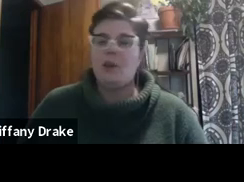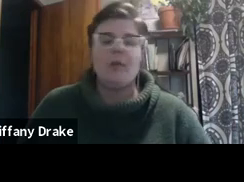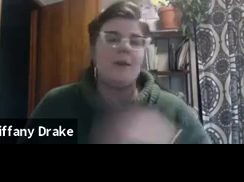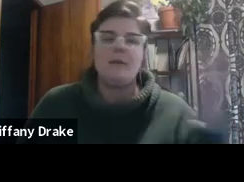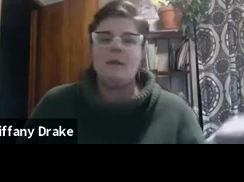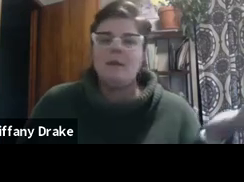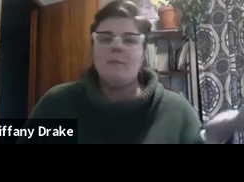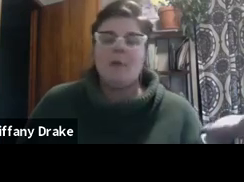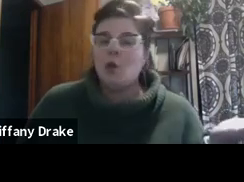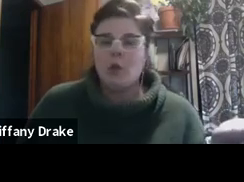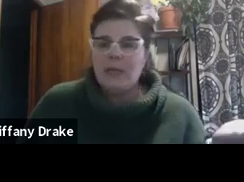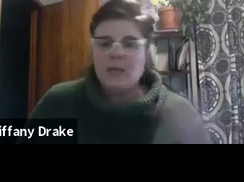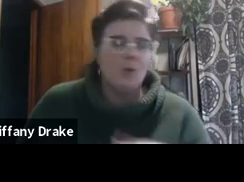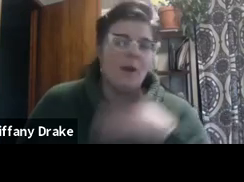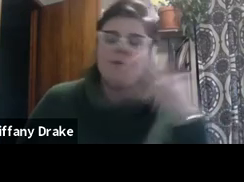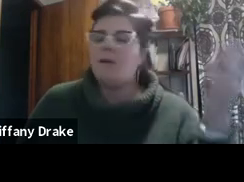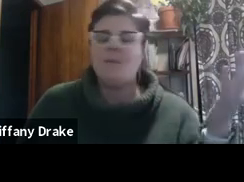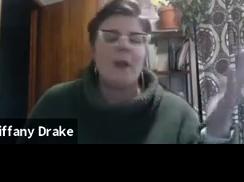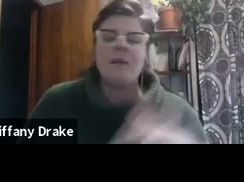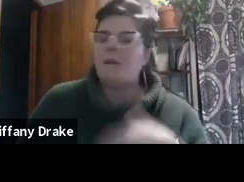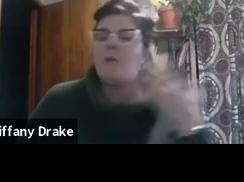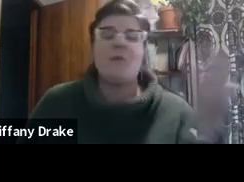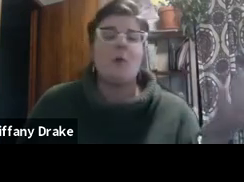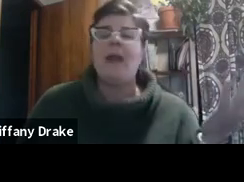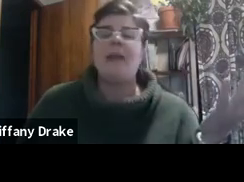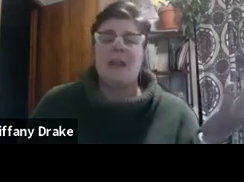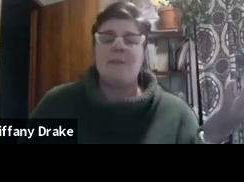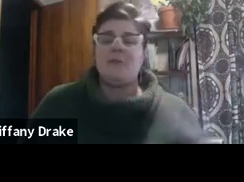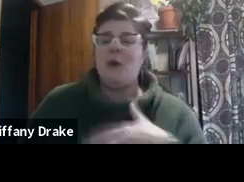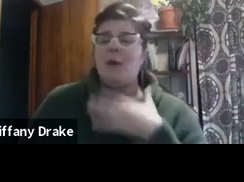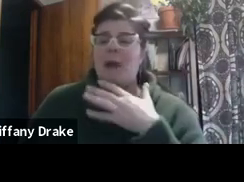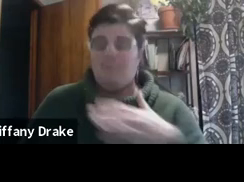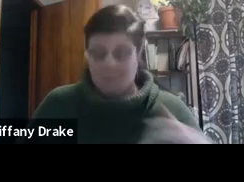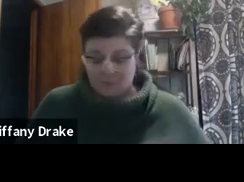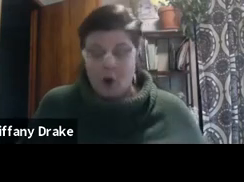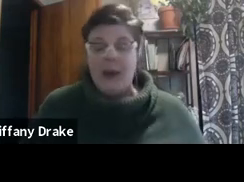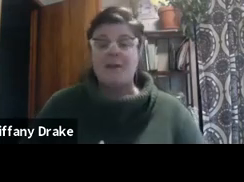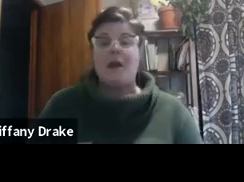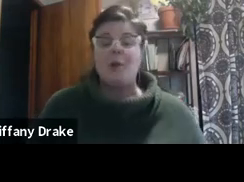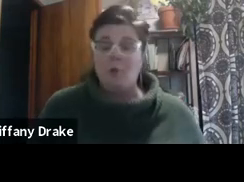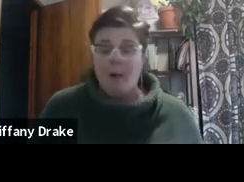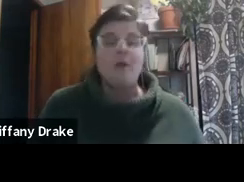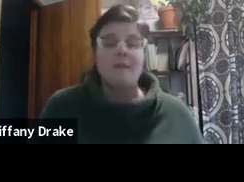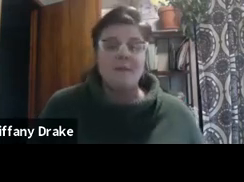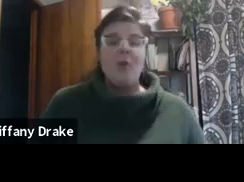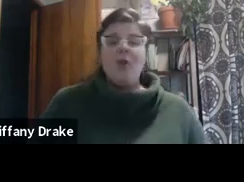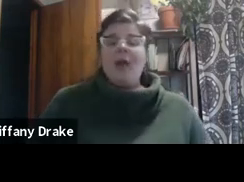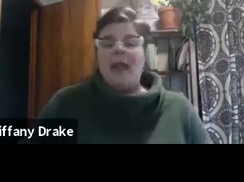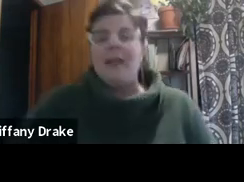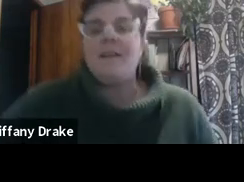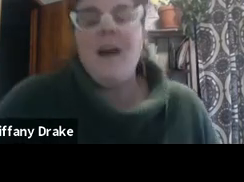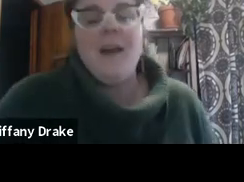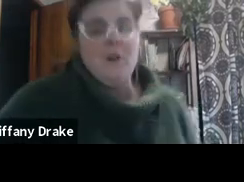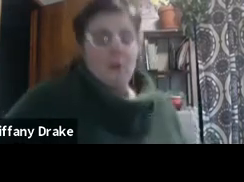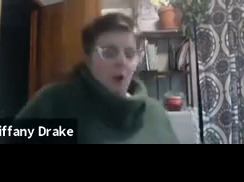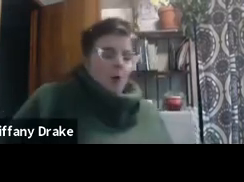as, you know, like a cookie or whatever. Parents come up with a variety of names to talk about our anatomical parts.